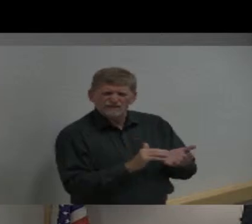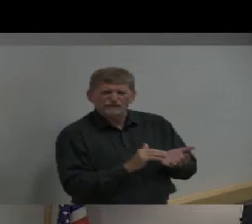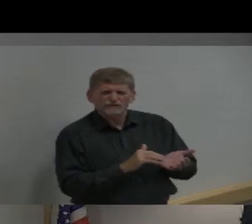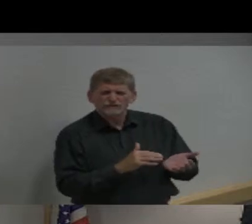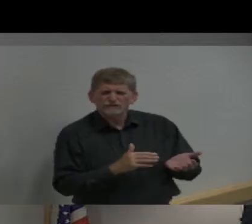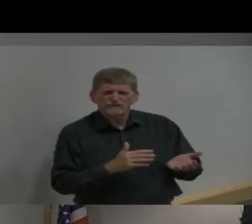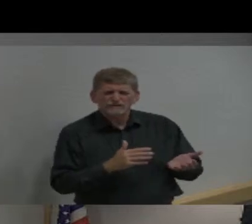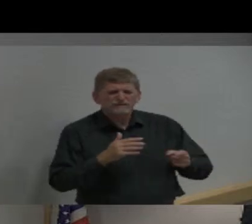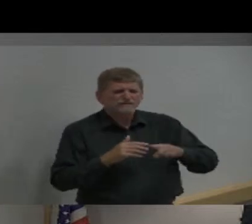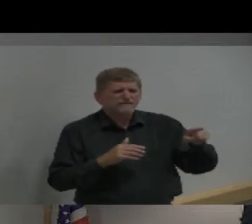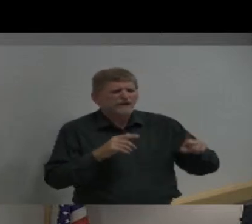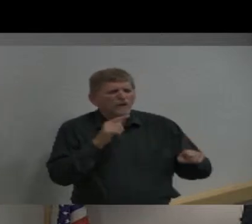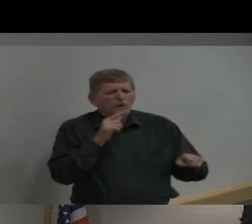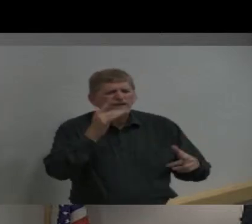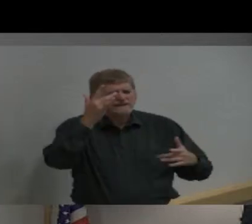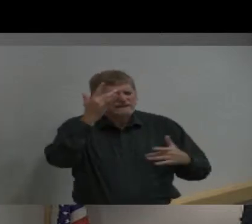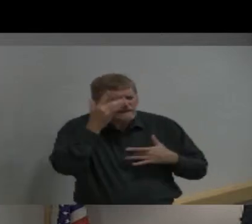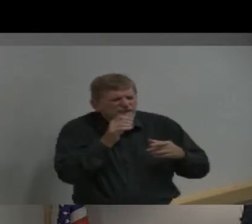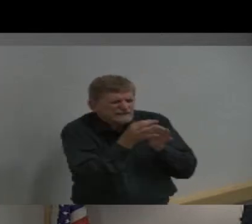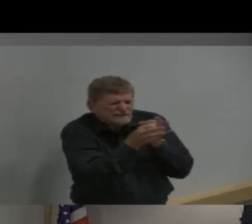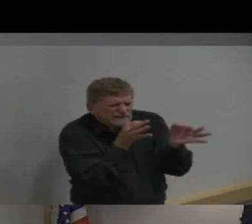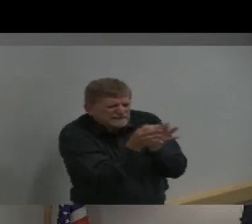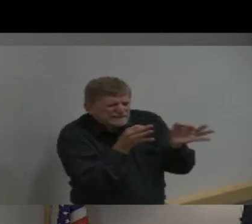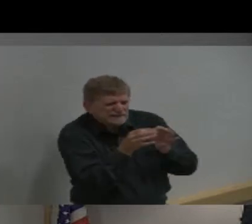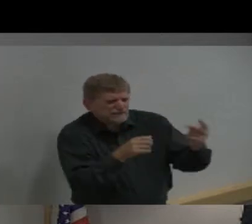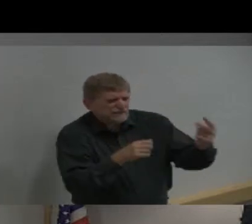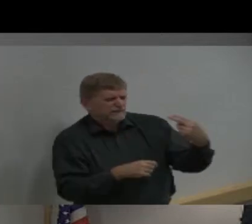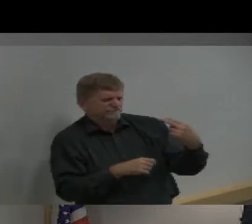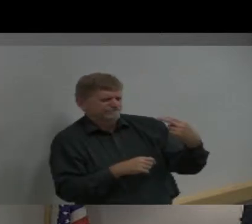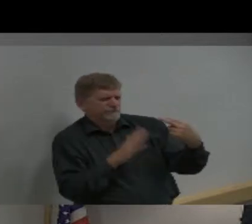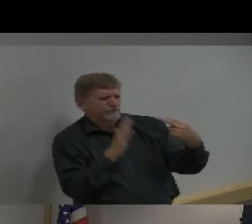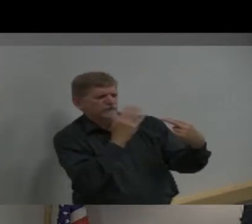I would encourage people to take advantage of those opportunities.